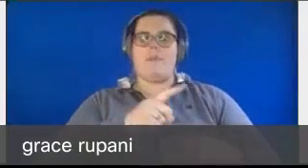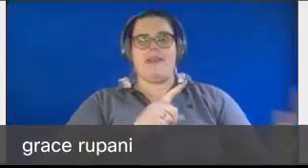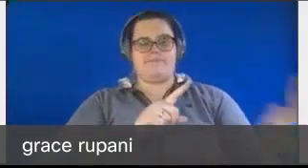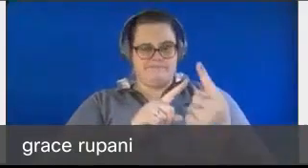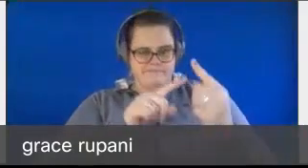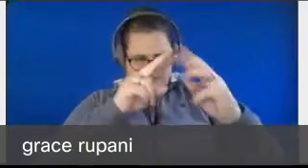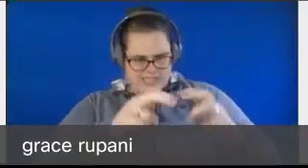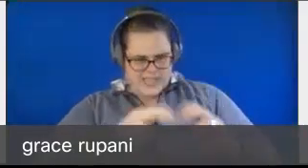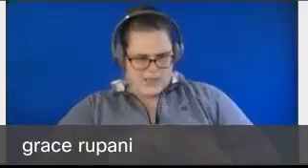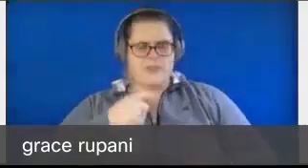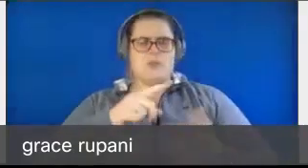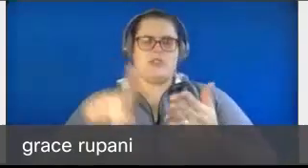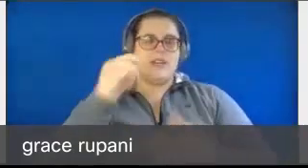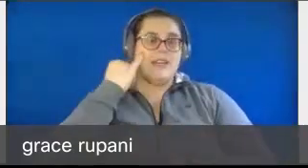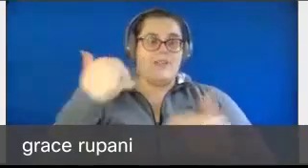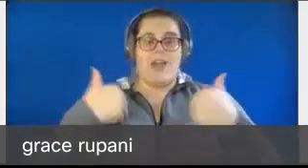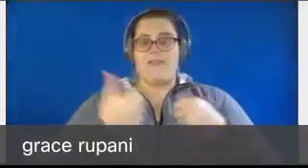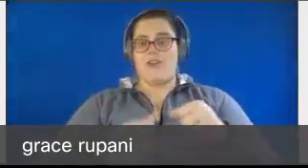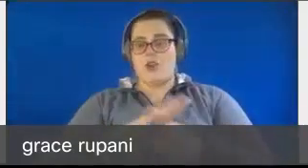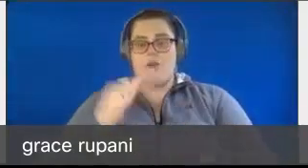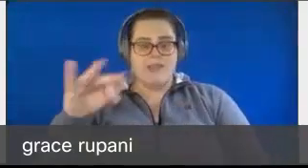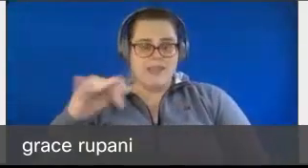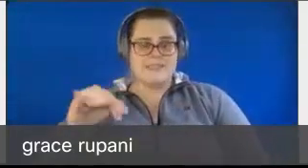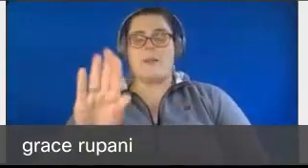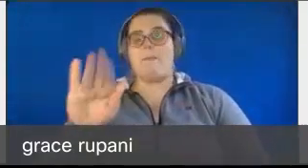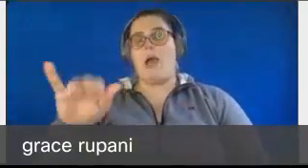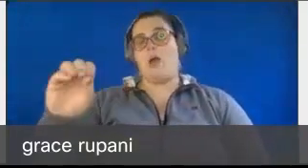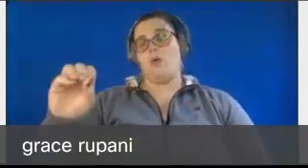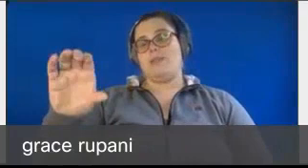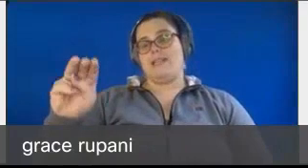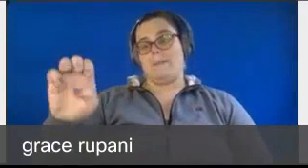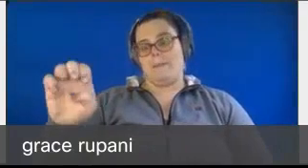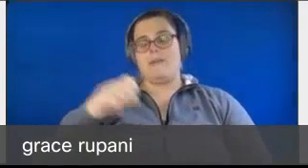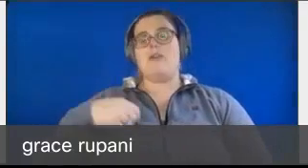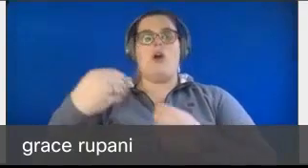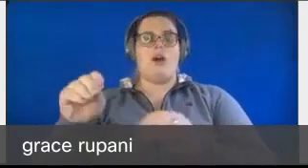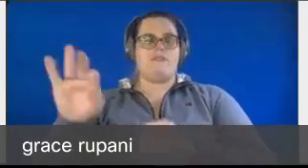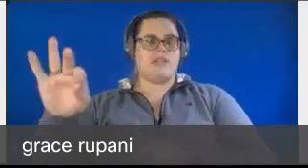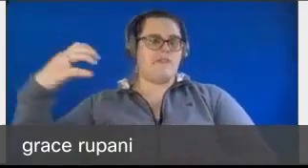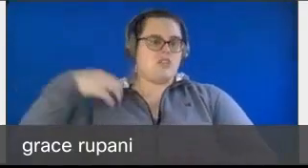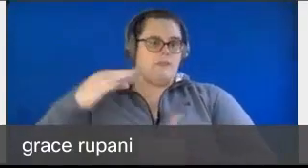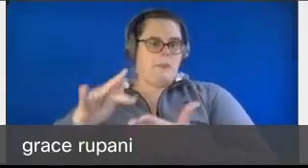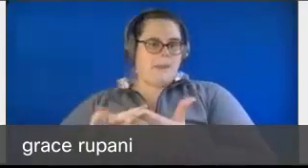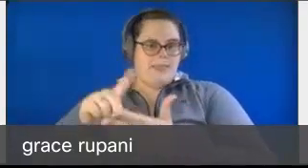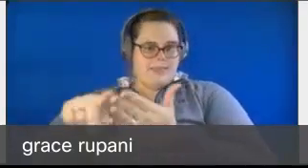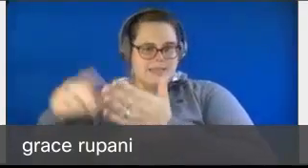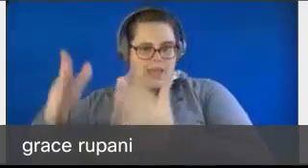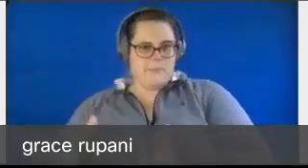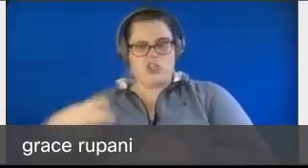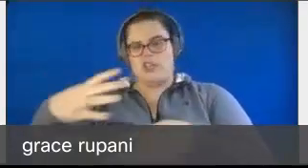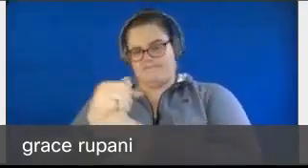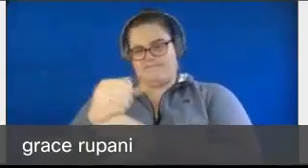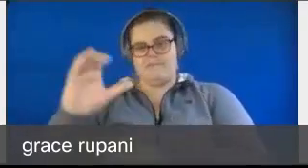died from COVID-19 by the Office of the Chief Medical Examiner and other related bodies. So far we have been able to confirm